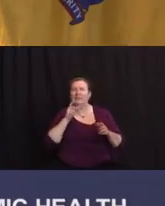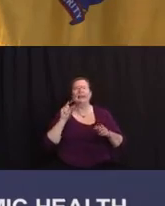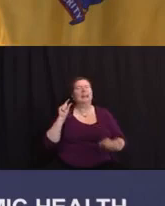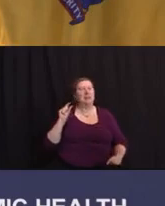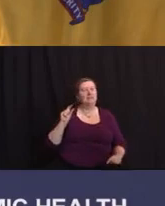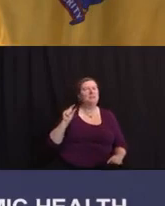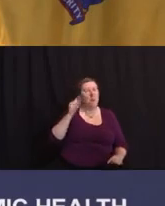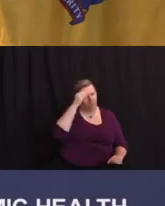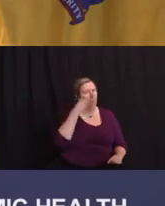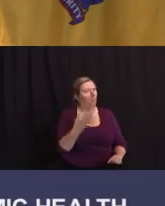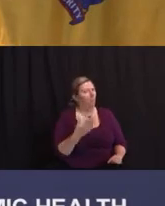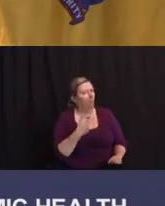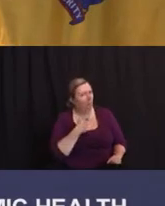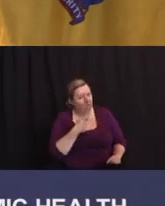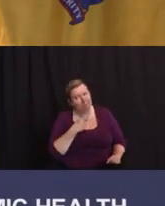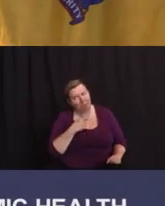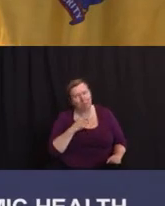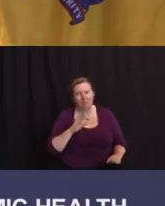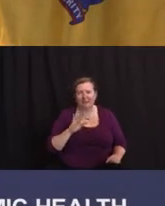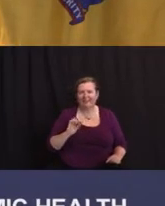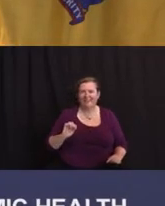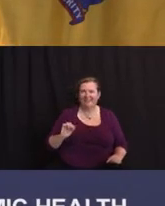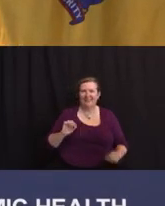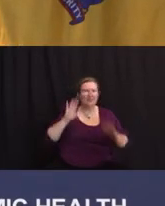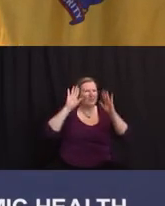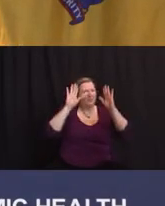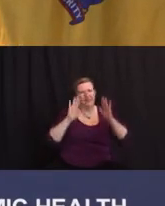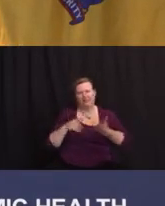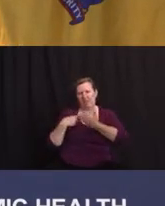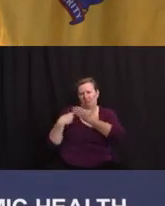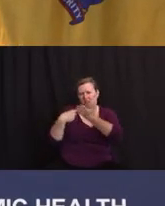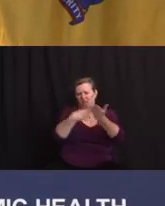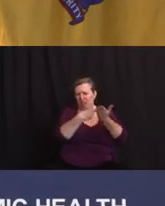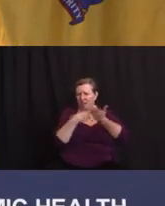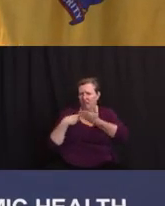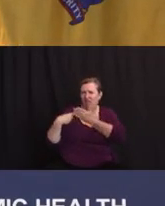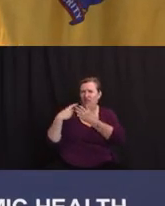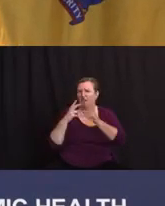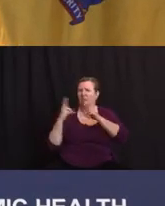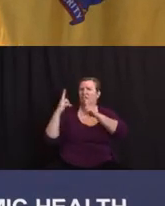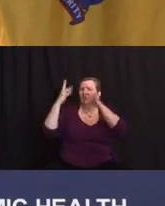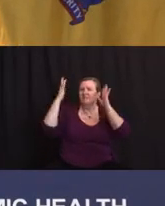we had a really good exchange. Like a lot of the